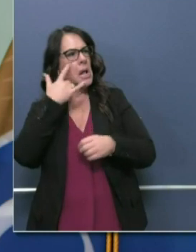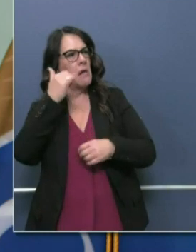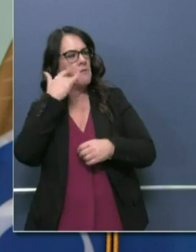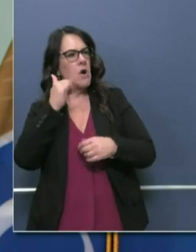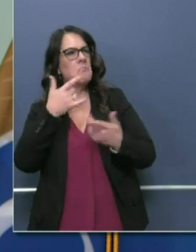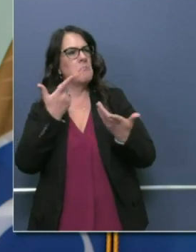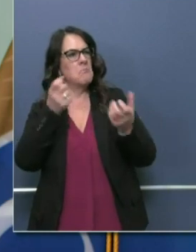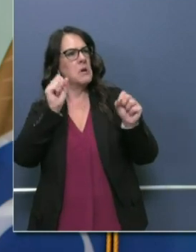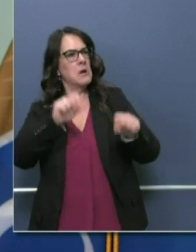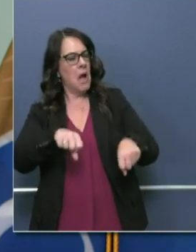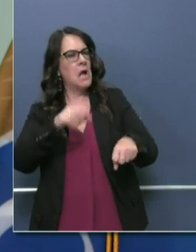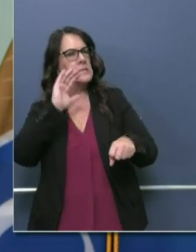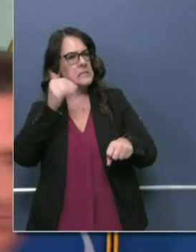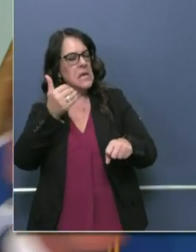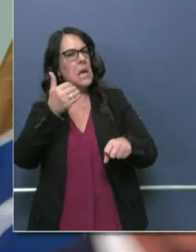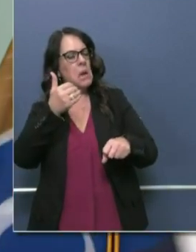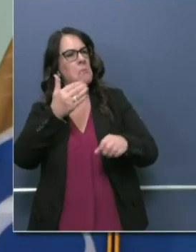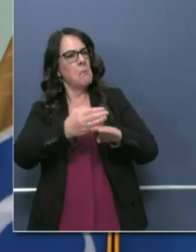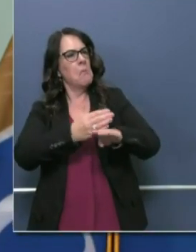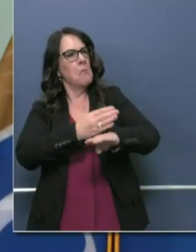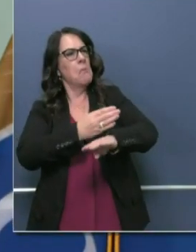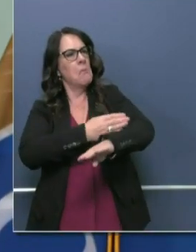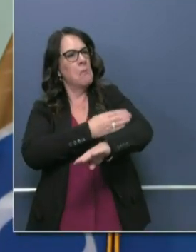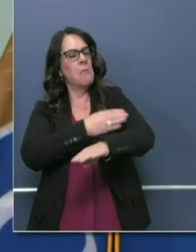this announcement. Dr. Angel?